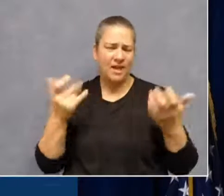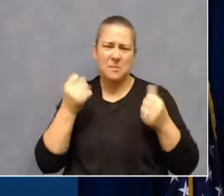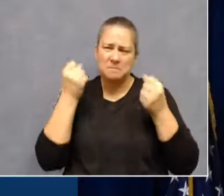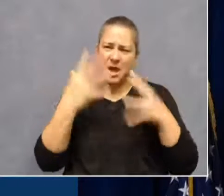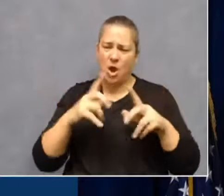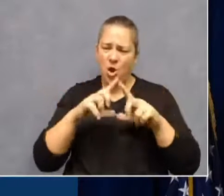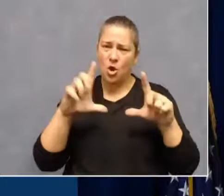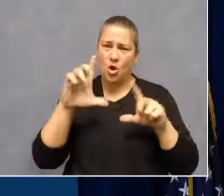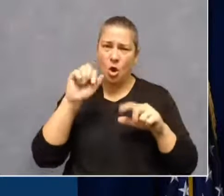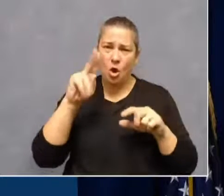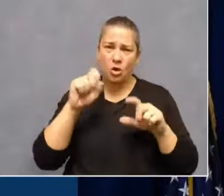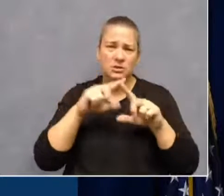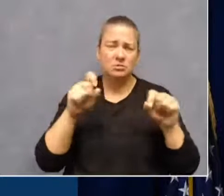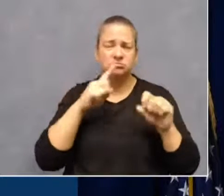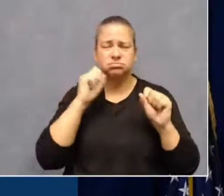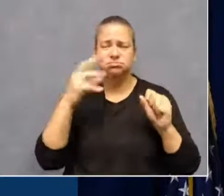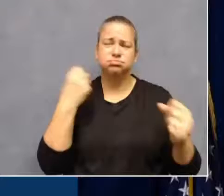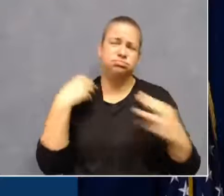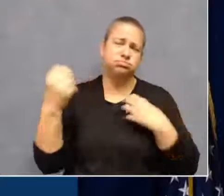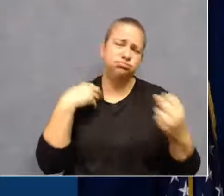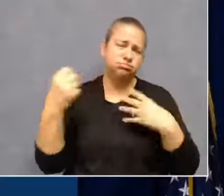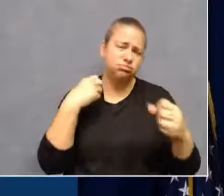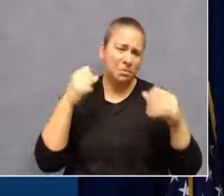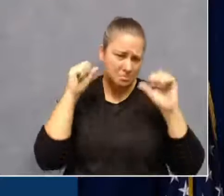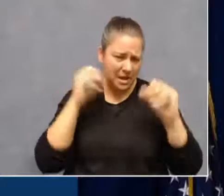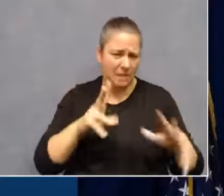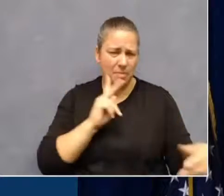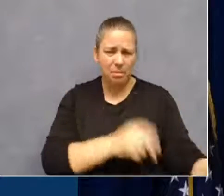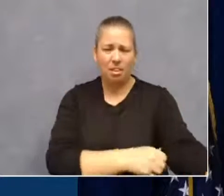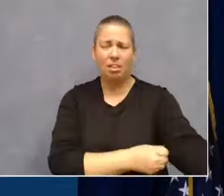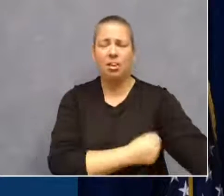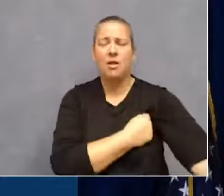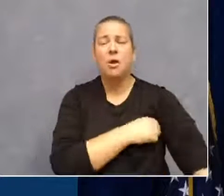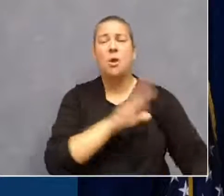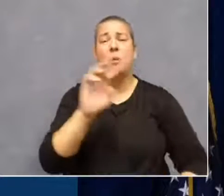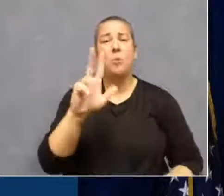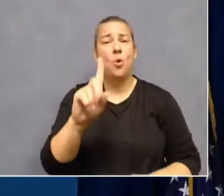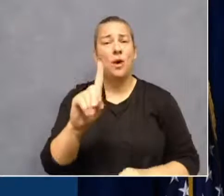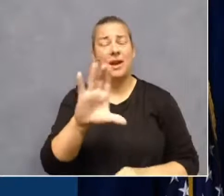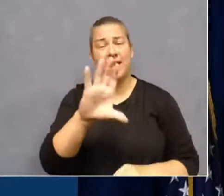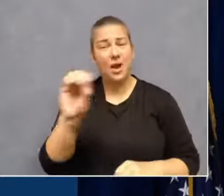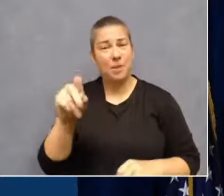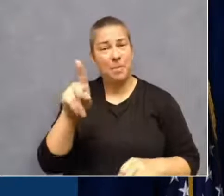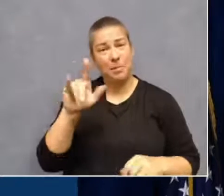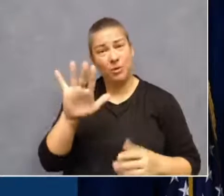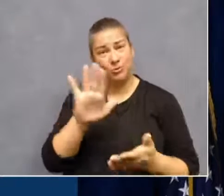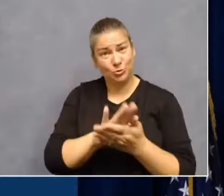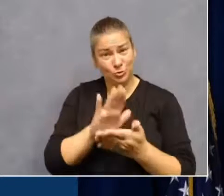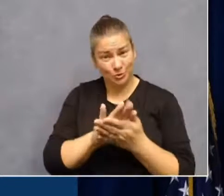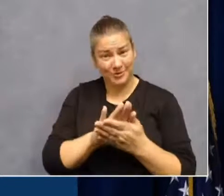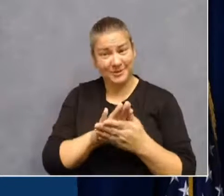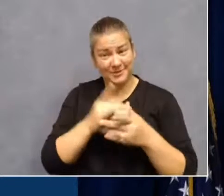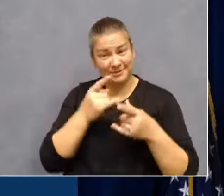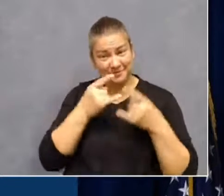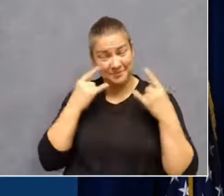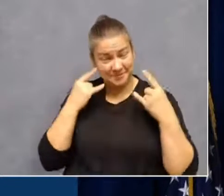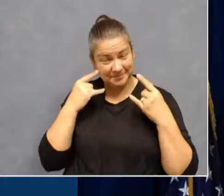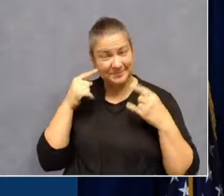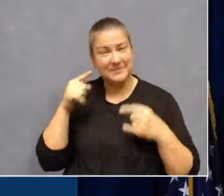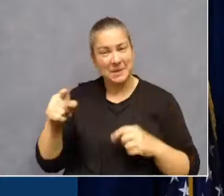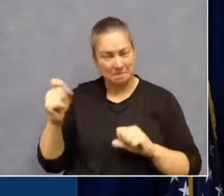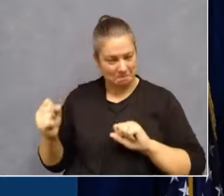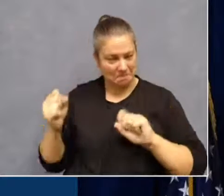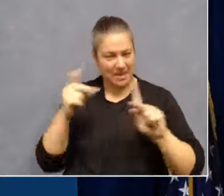support from people out there. That includes from Boyd County Public Schools, who we're representing today. They are back in